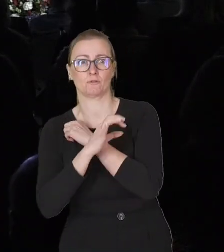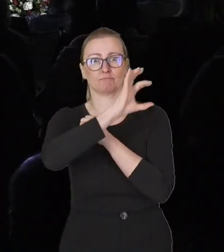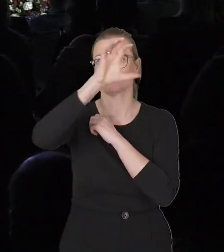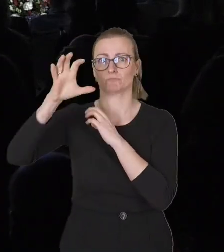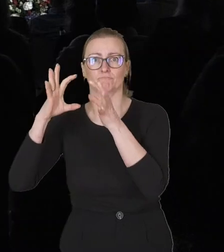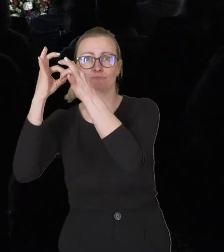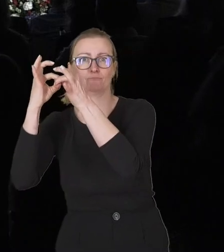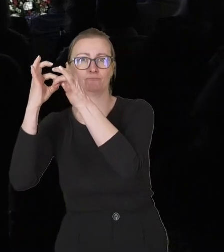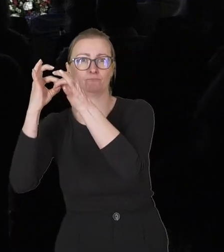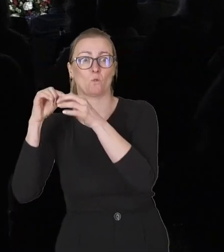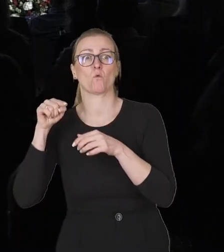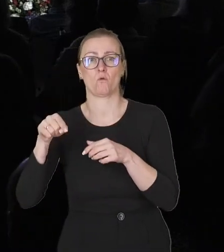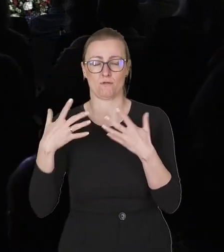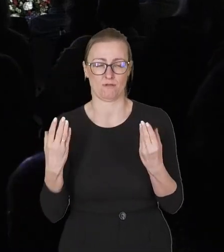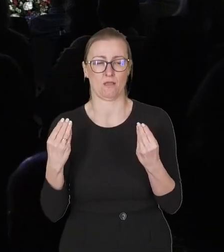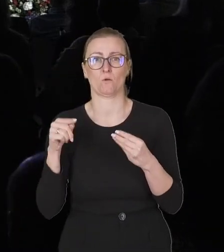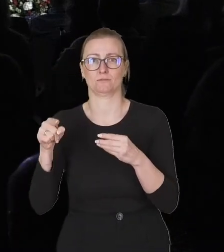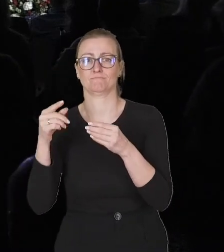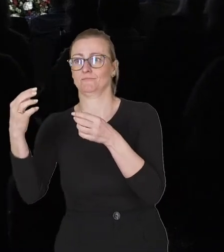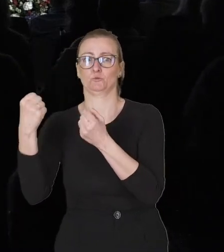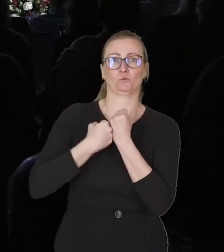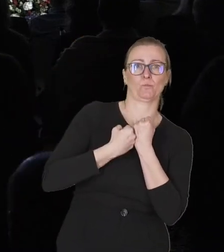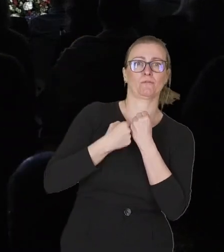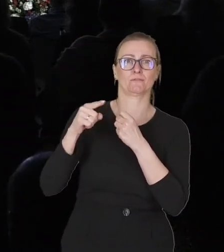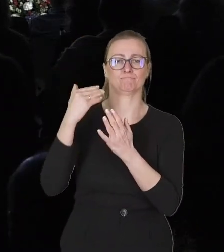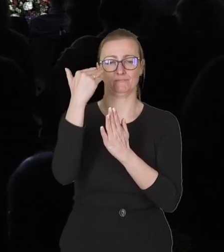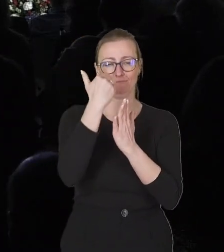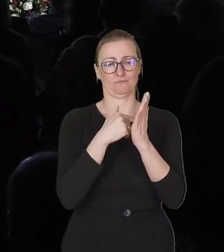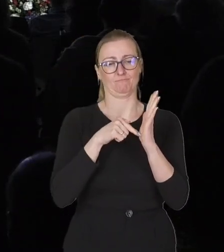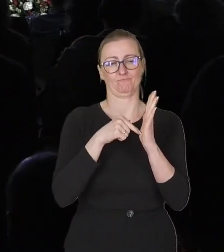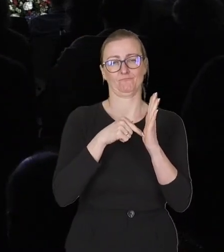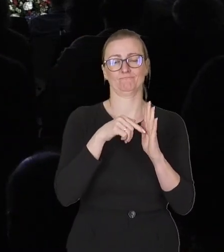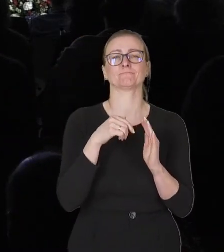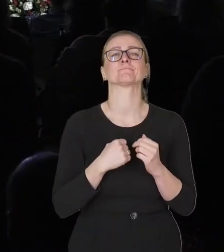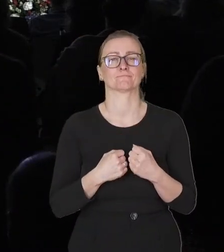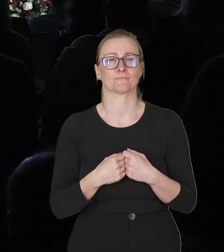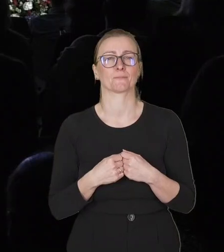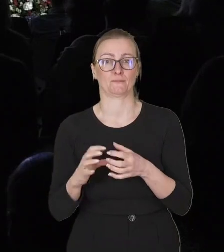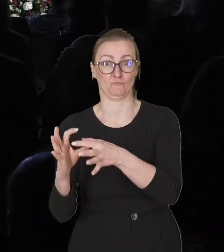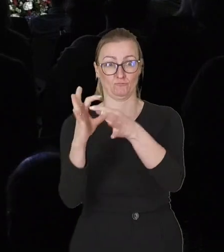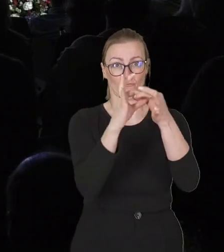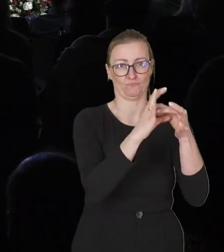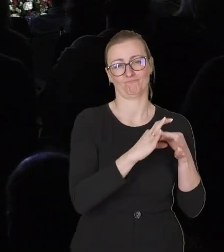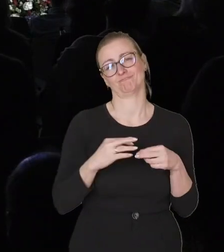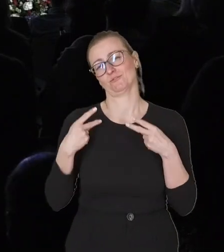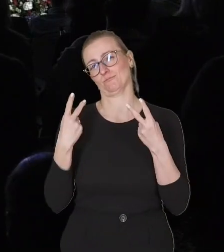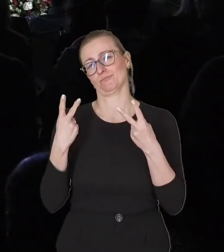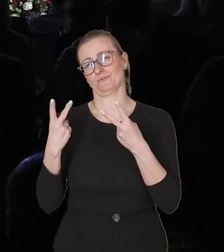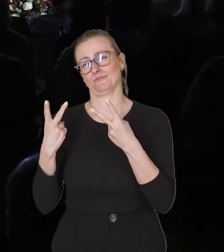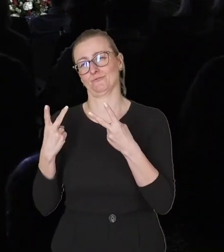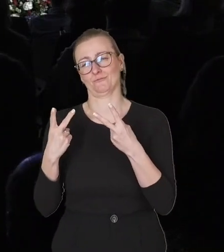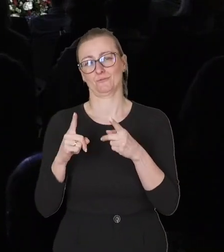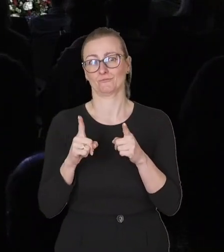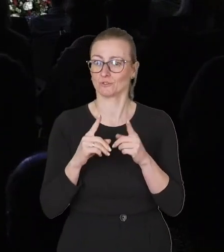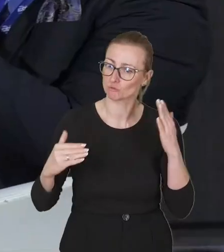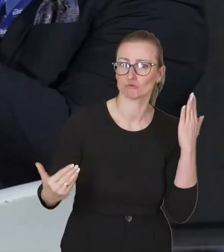partnerships, new networks that will build new European economy. Another model, competitive